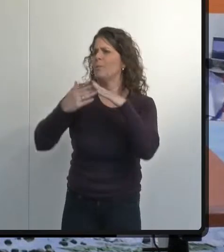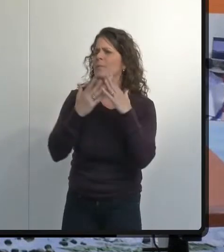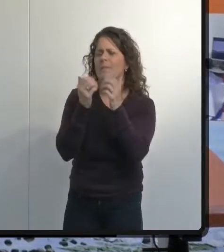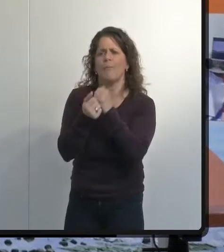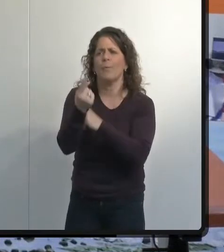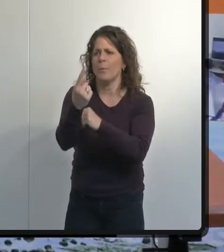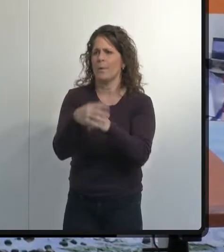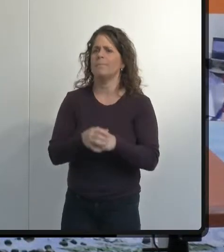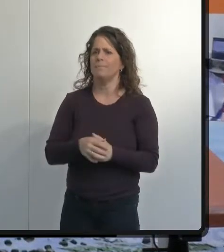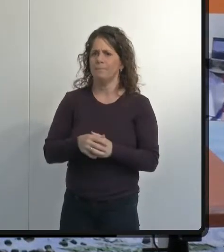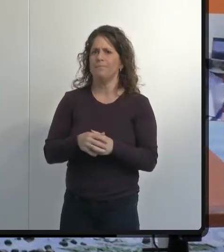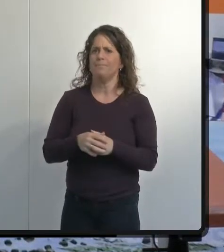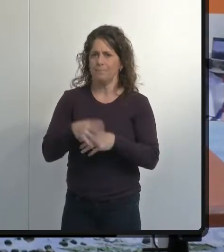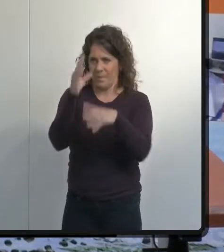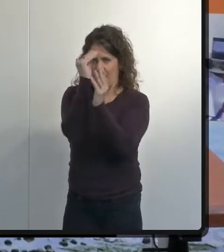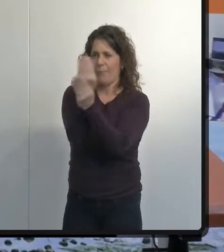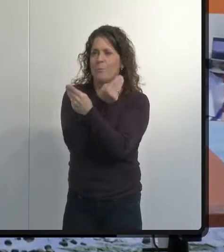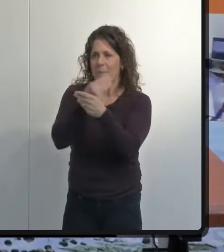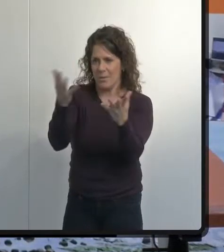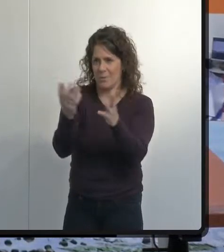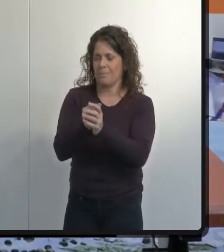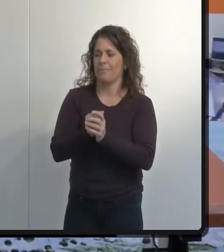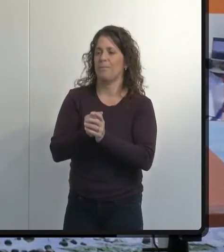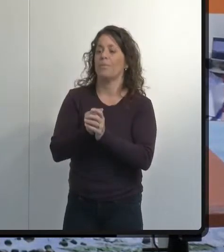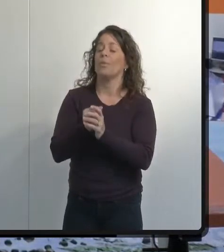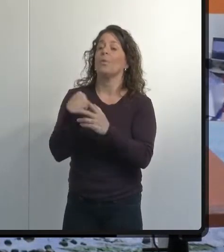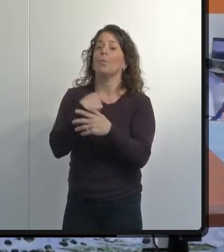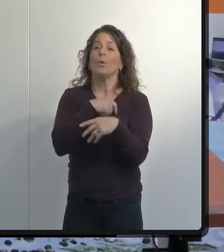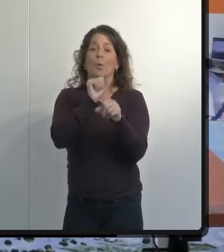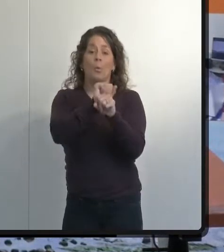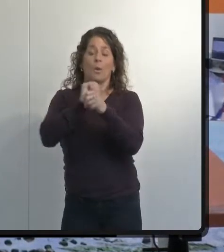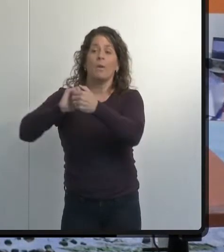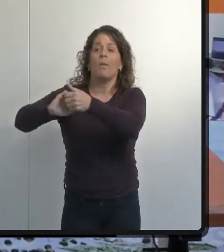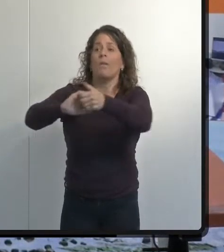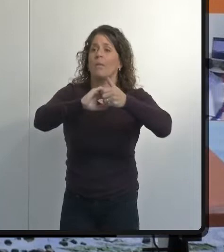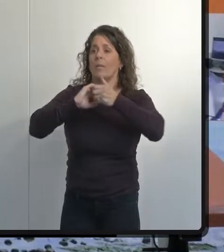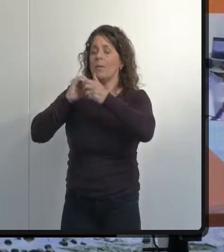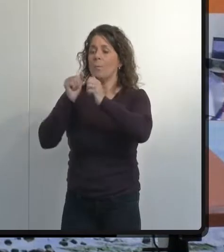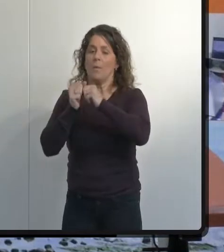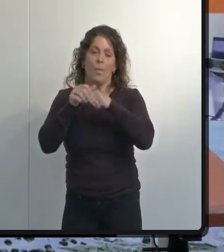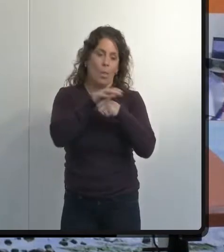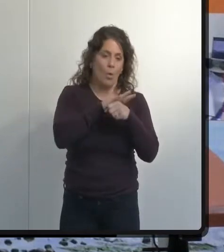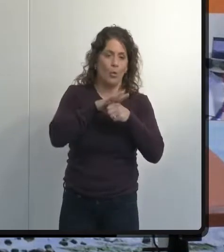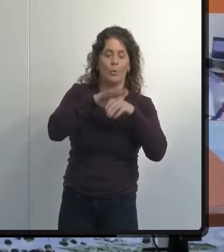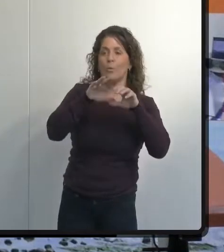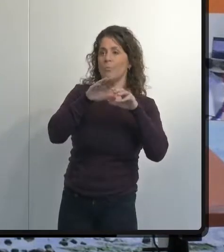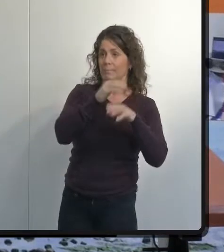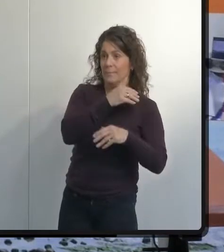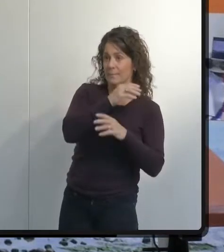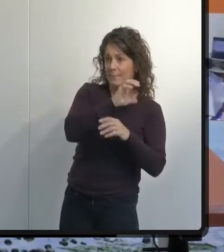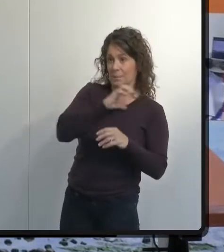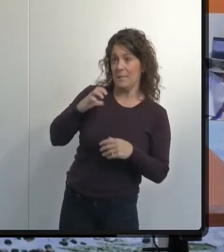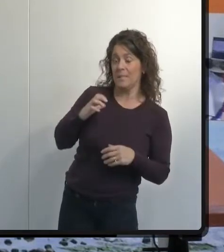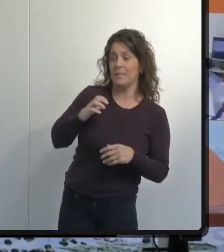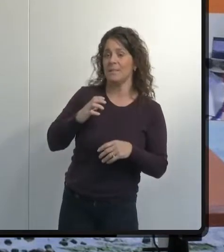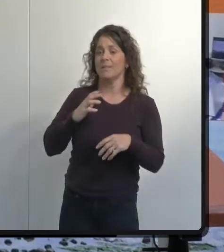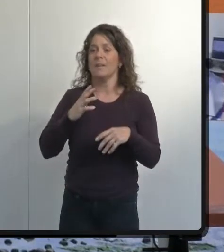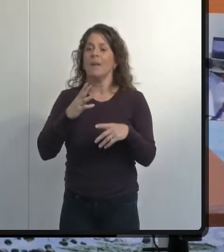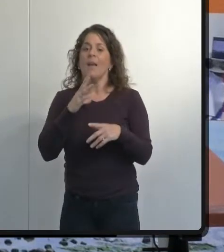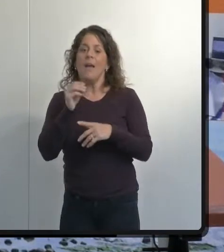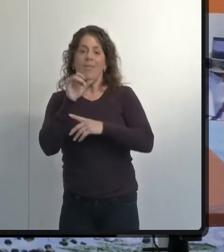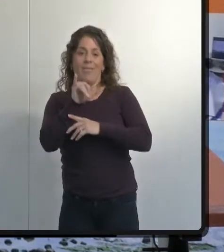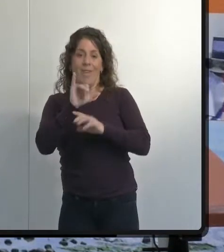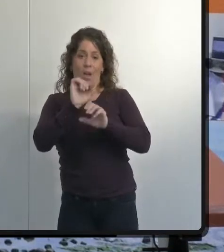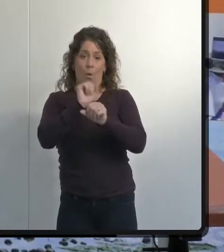County. We have been working closely with local community organizing groups through a task force that